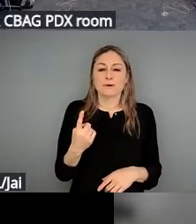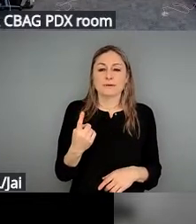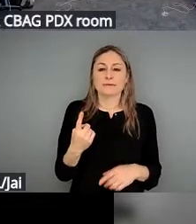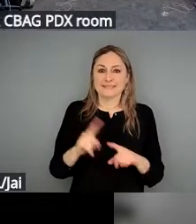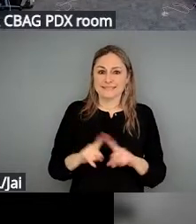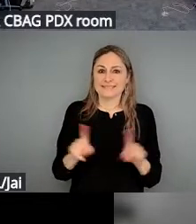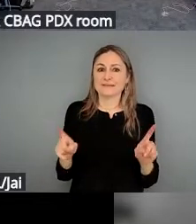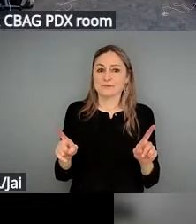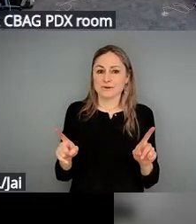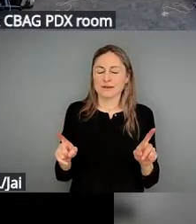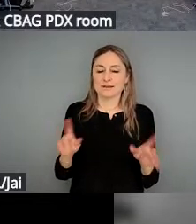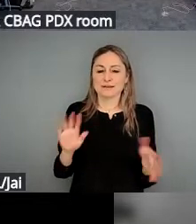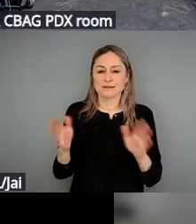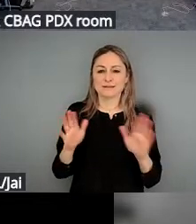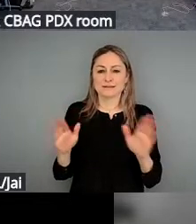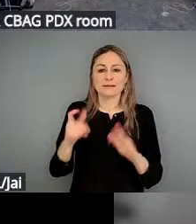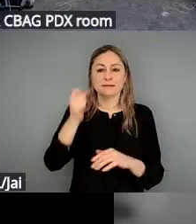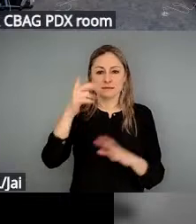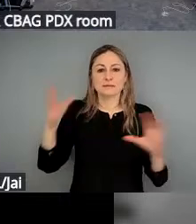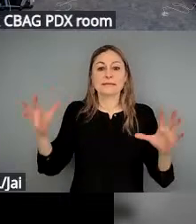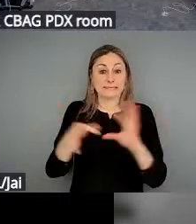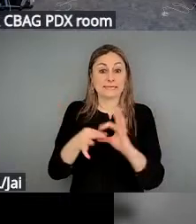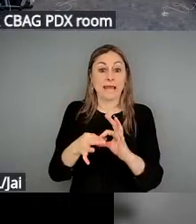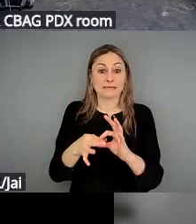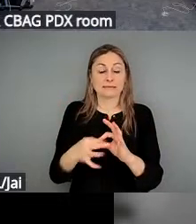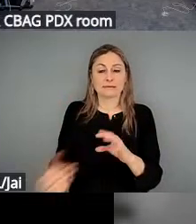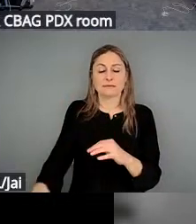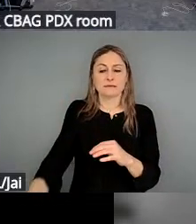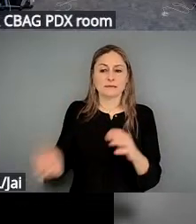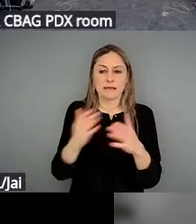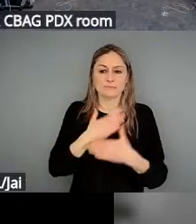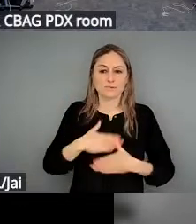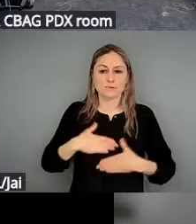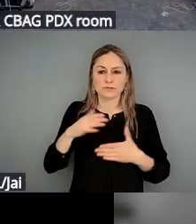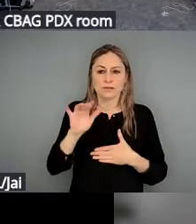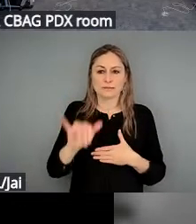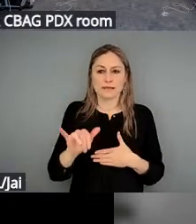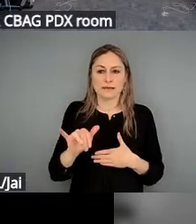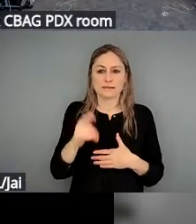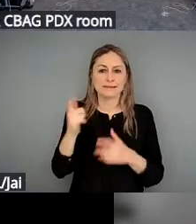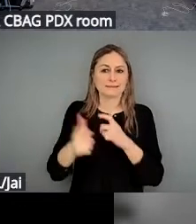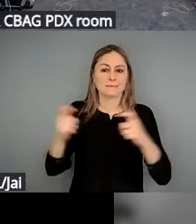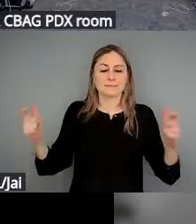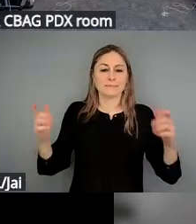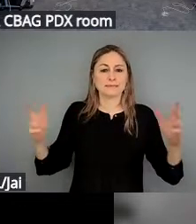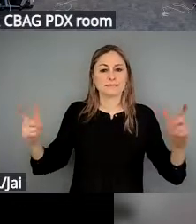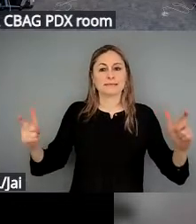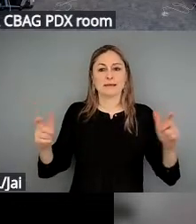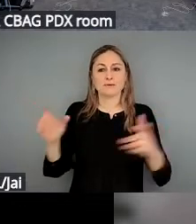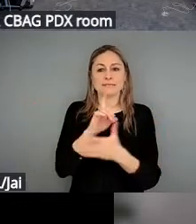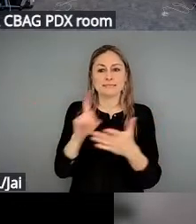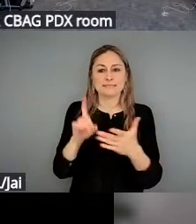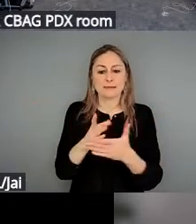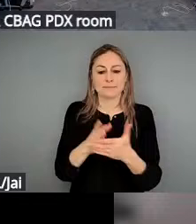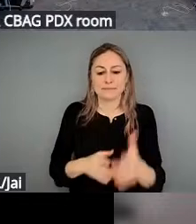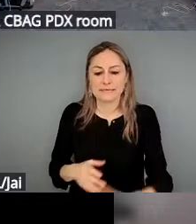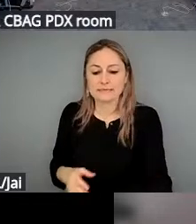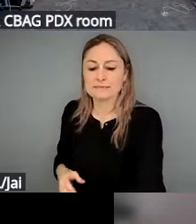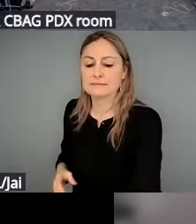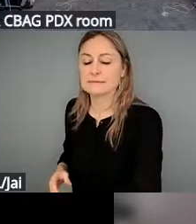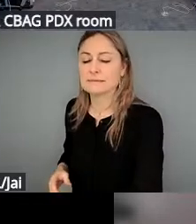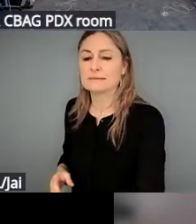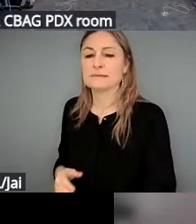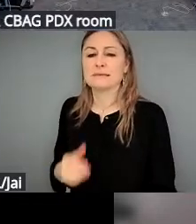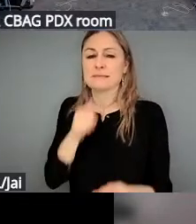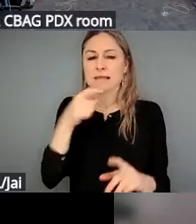different than I understand the connectedness and I definitely appreciate that, but that is a large scale design piece rather than this